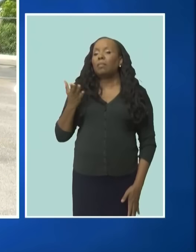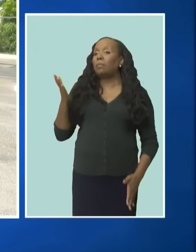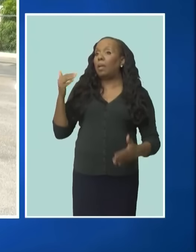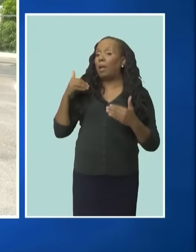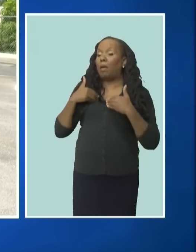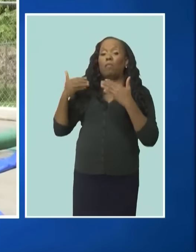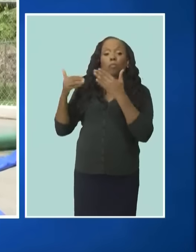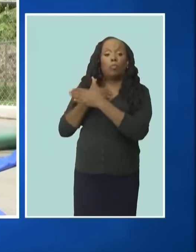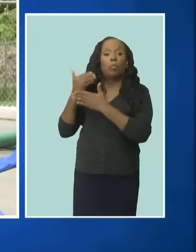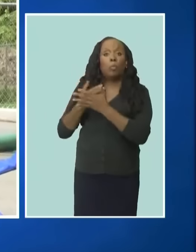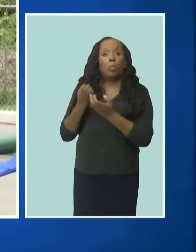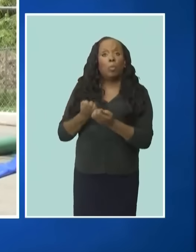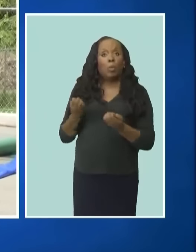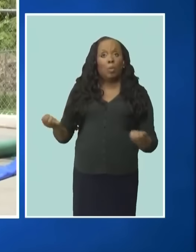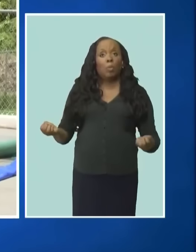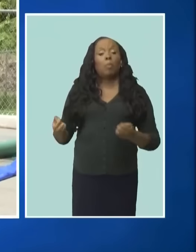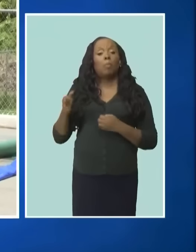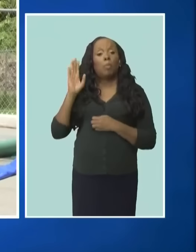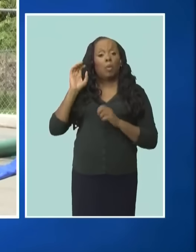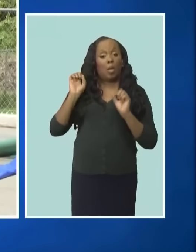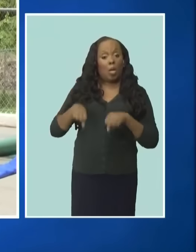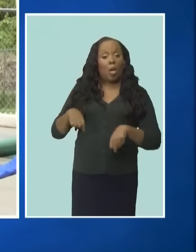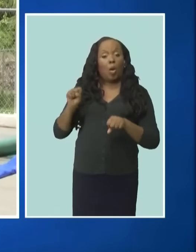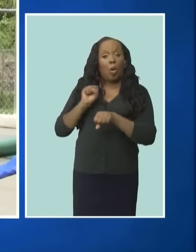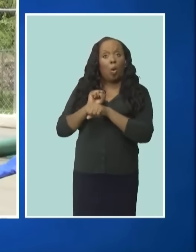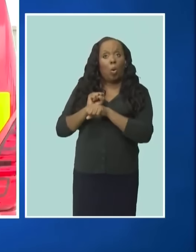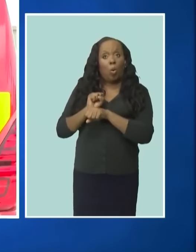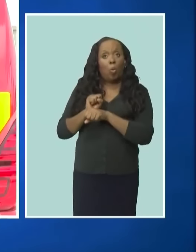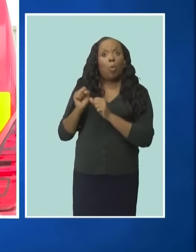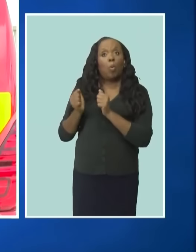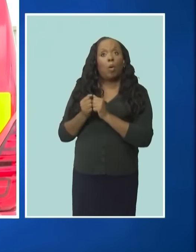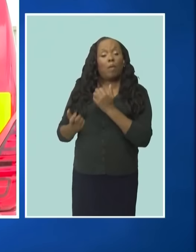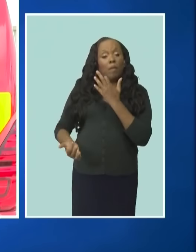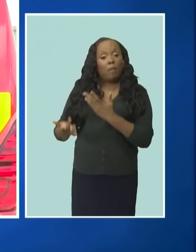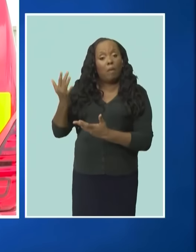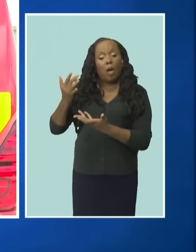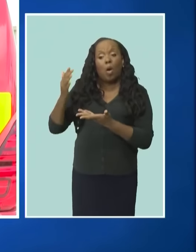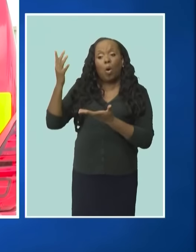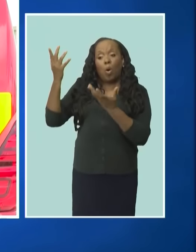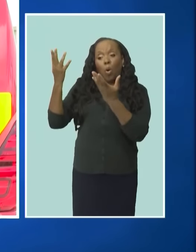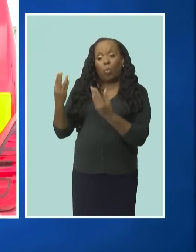service working not only in firefighting but across the board. We need to stop